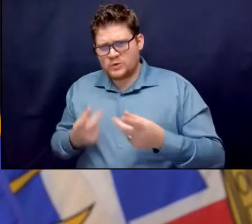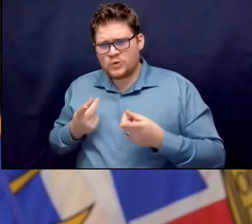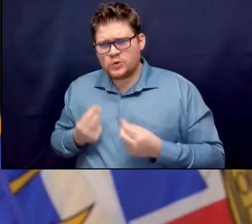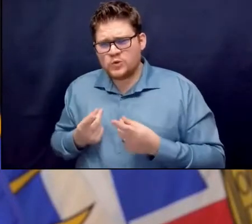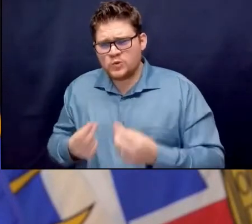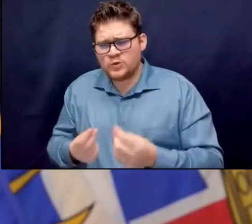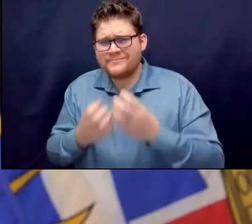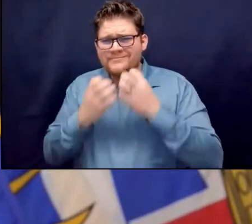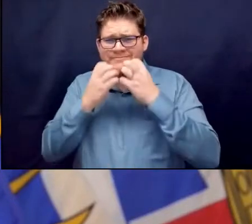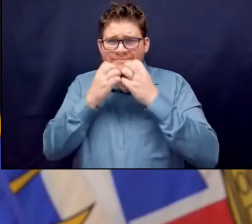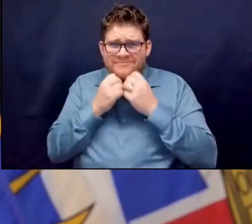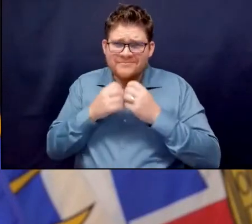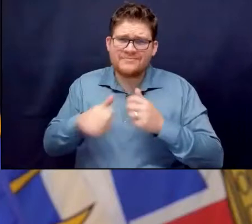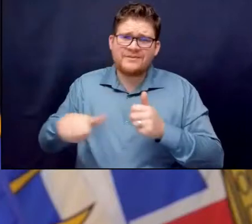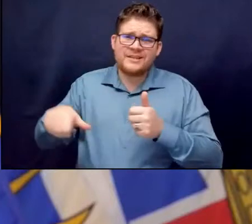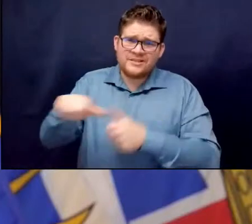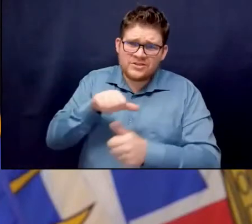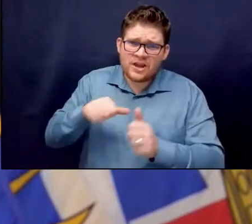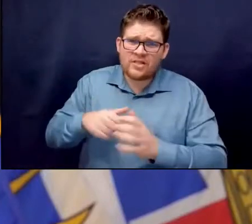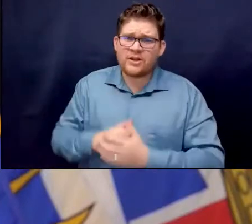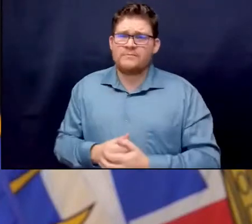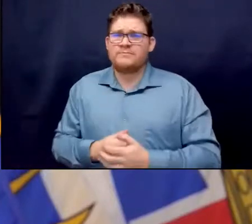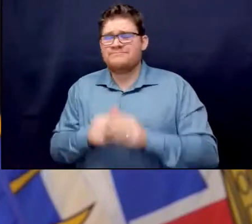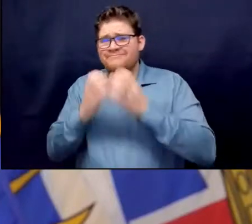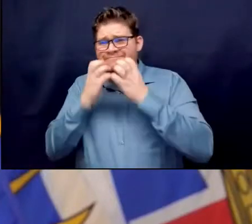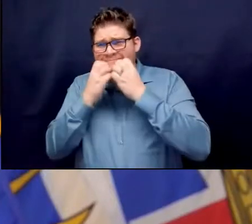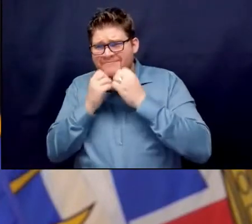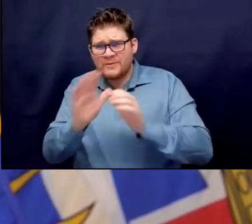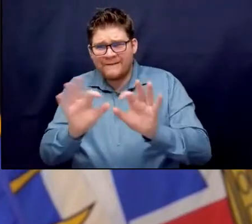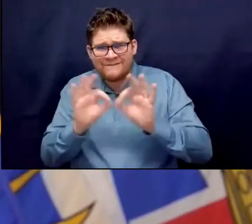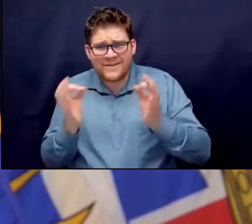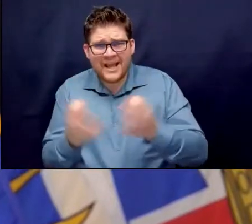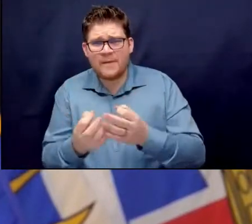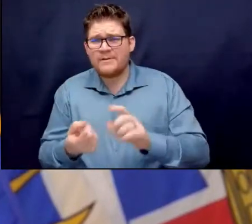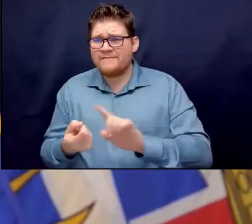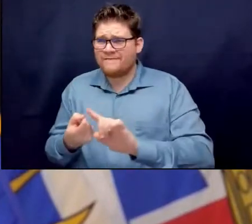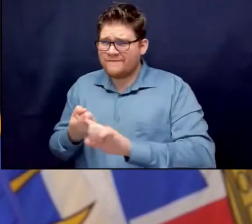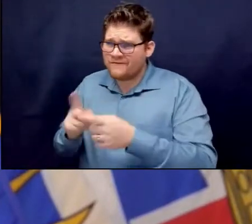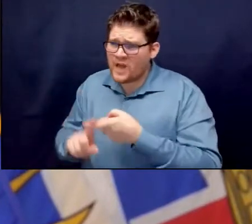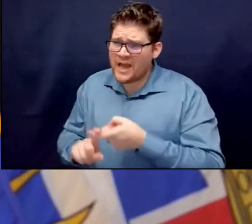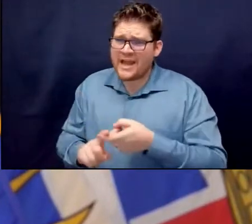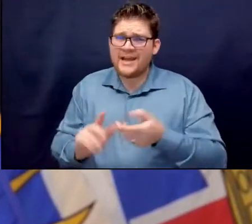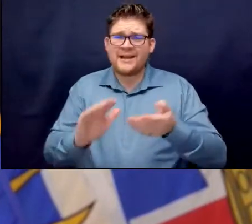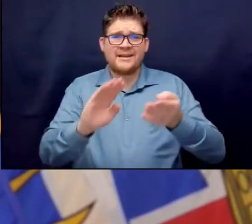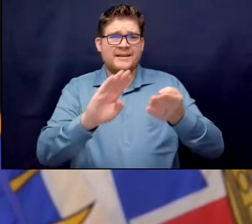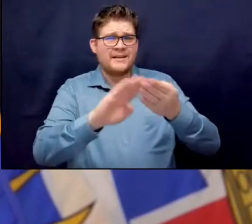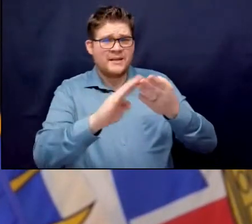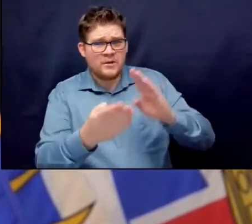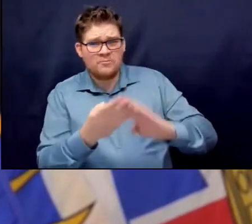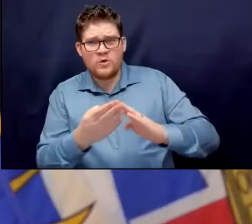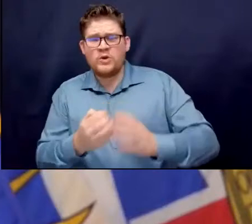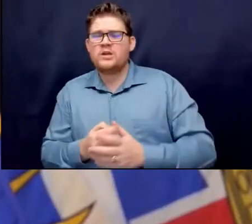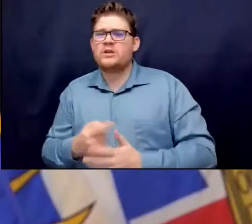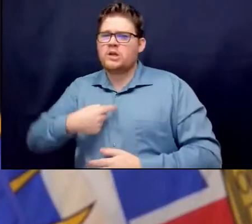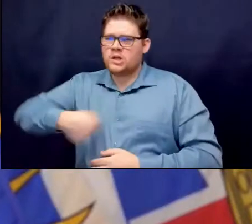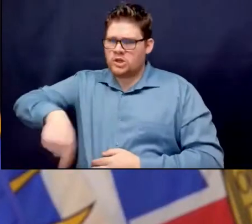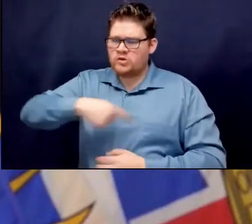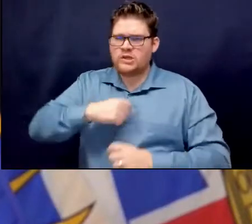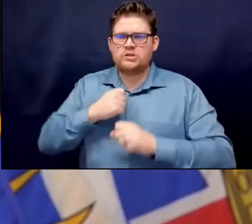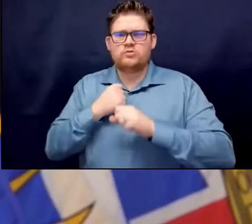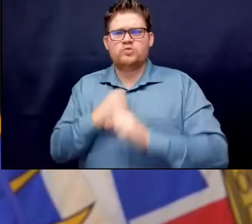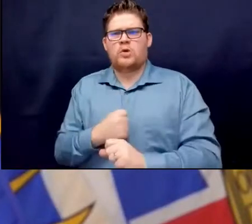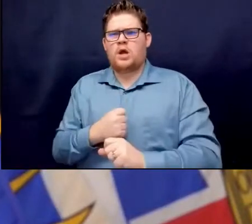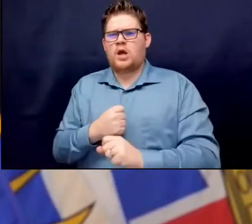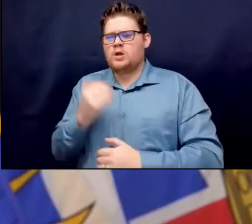do to get us through this wave. But we are resilient and we are strong. And I'm confident we'll get through this wave as